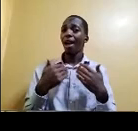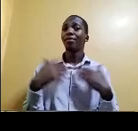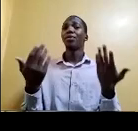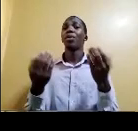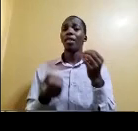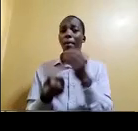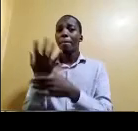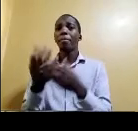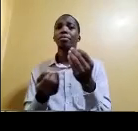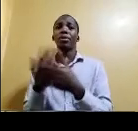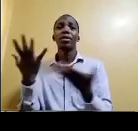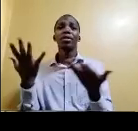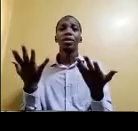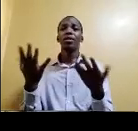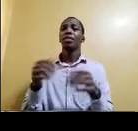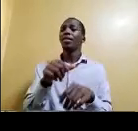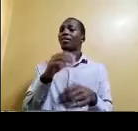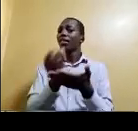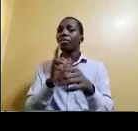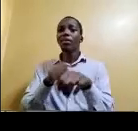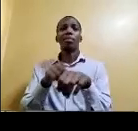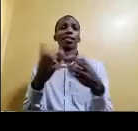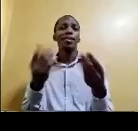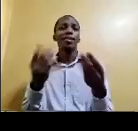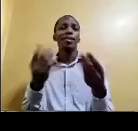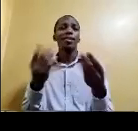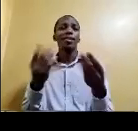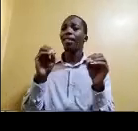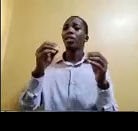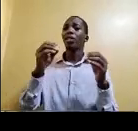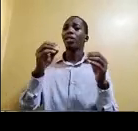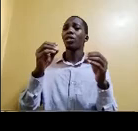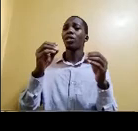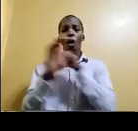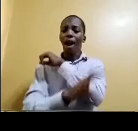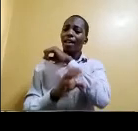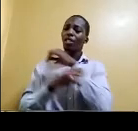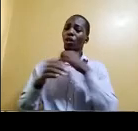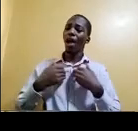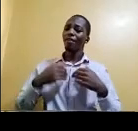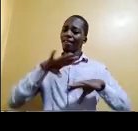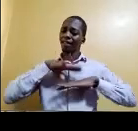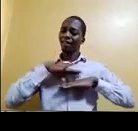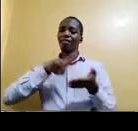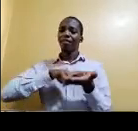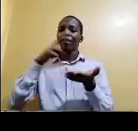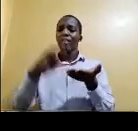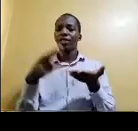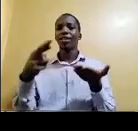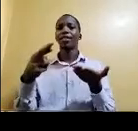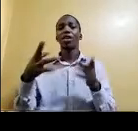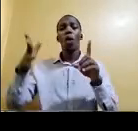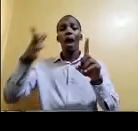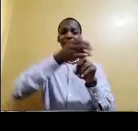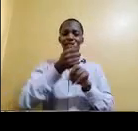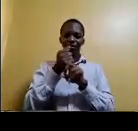productivity. Sometimes it's not easy for our countries to have the enough resources, financial resources and others to achieve certain